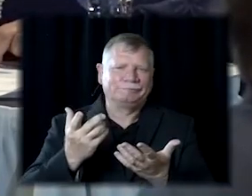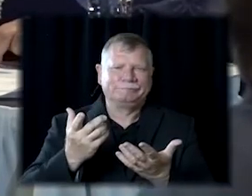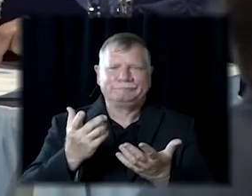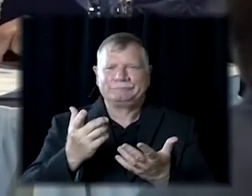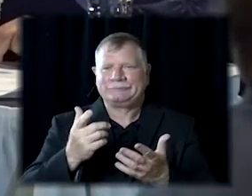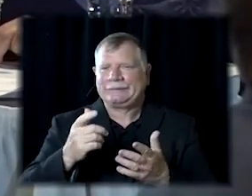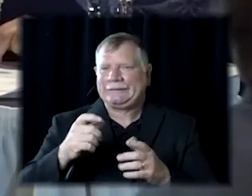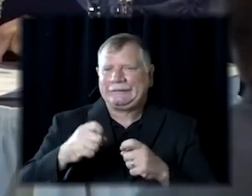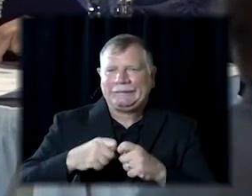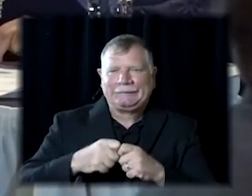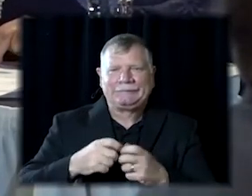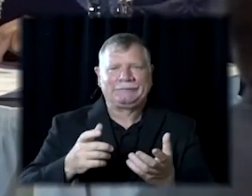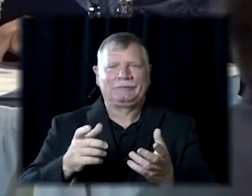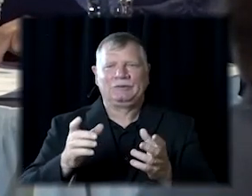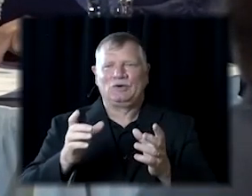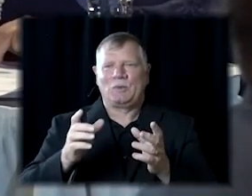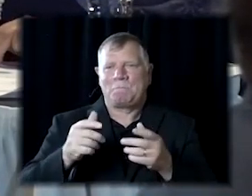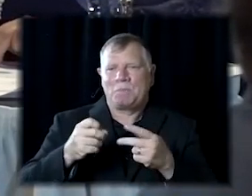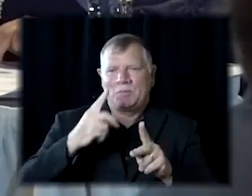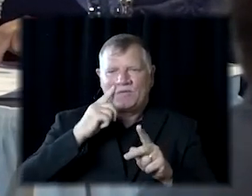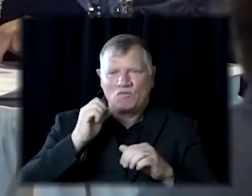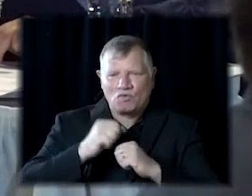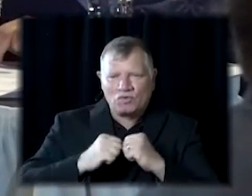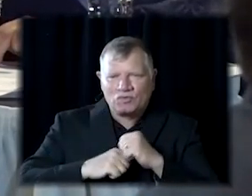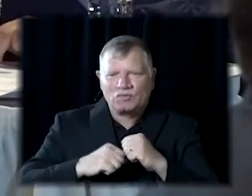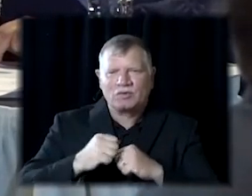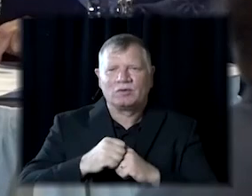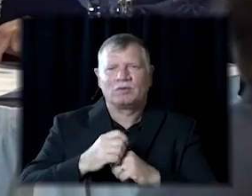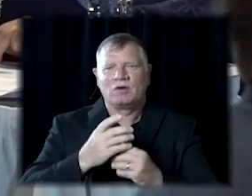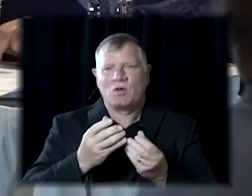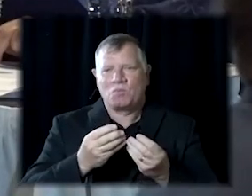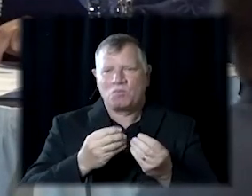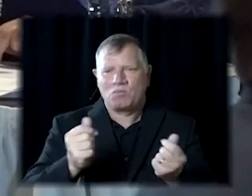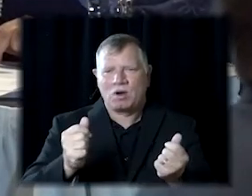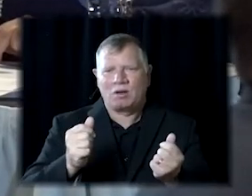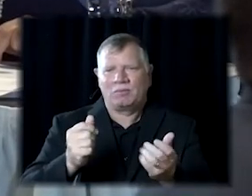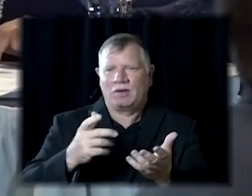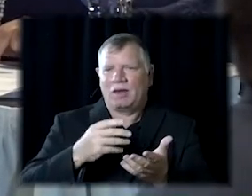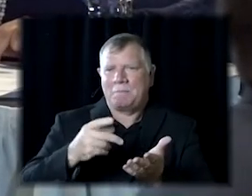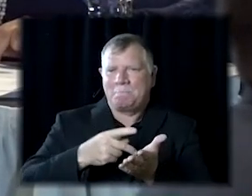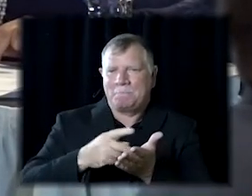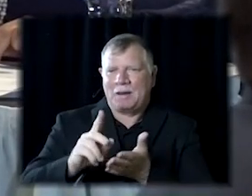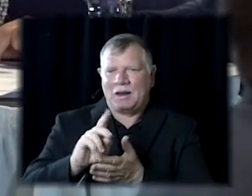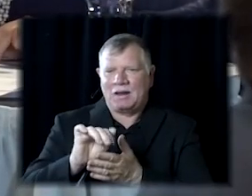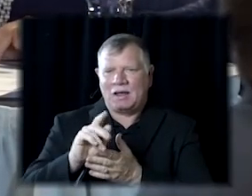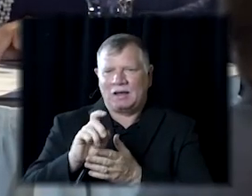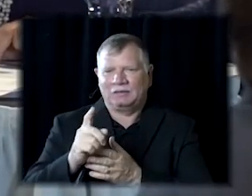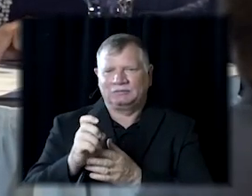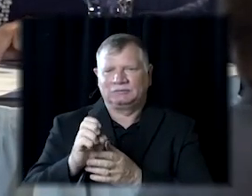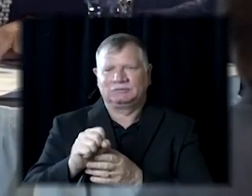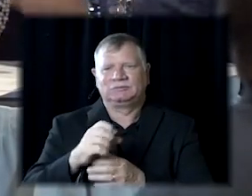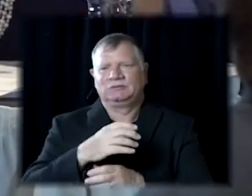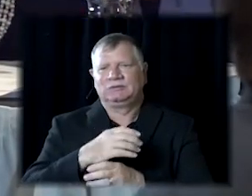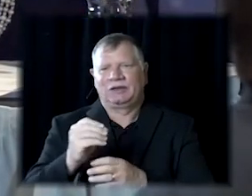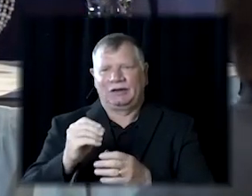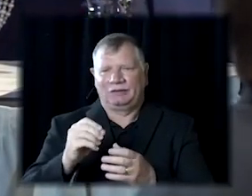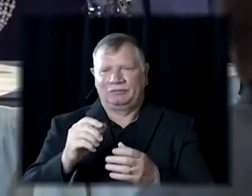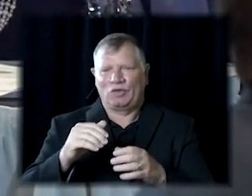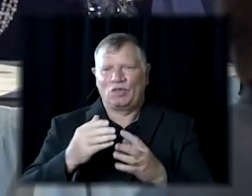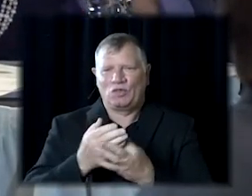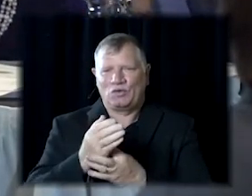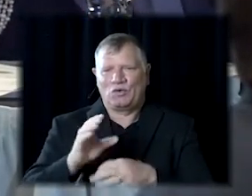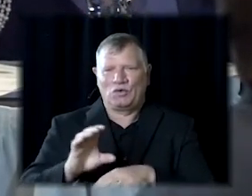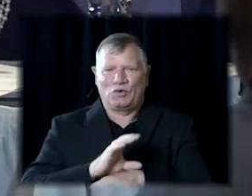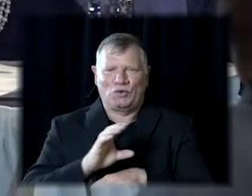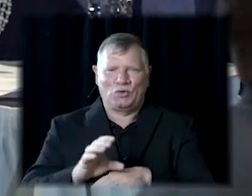construction permitting, property registration, and improving the ease of paying taxes. as well as digitization.